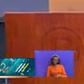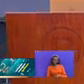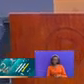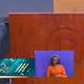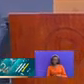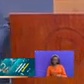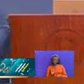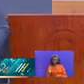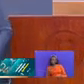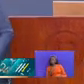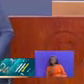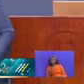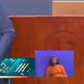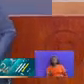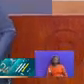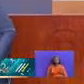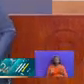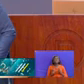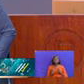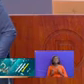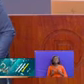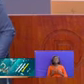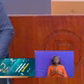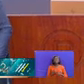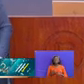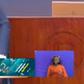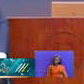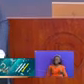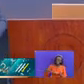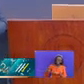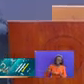church we can't even fire a